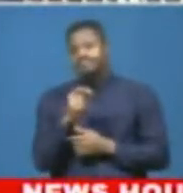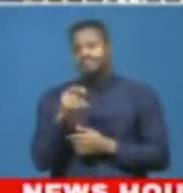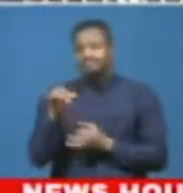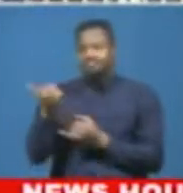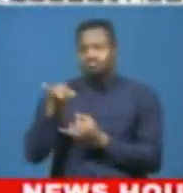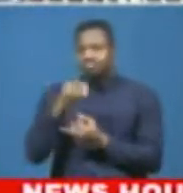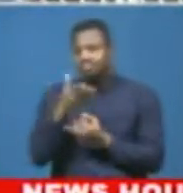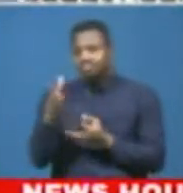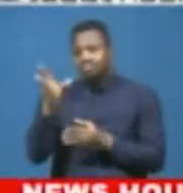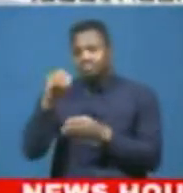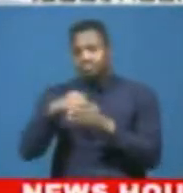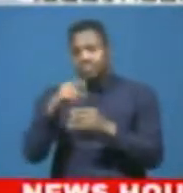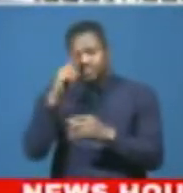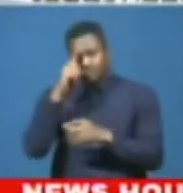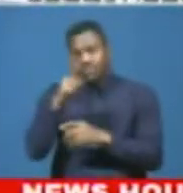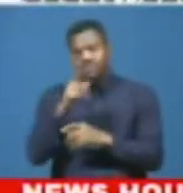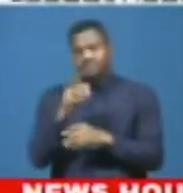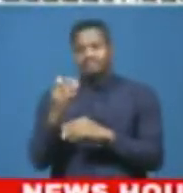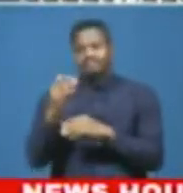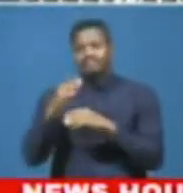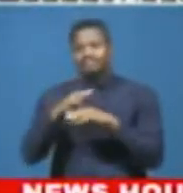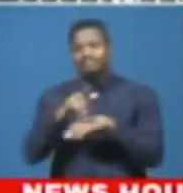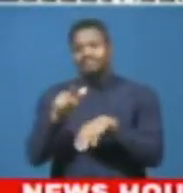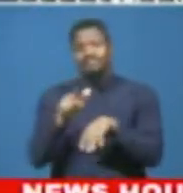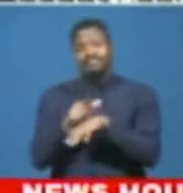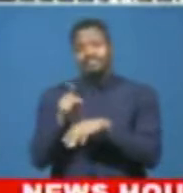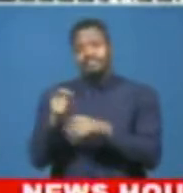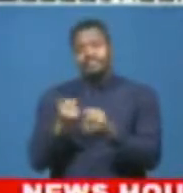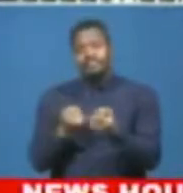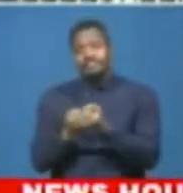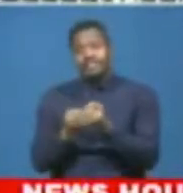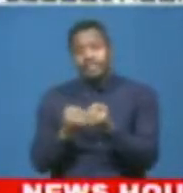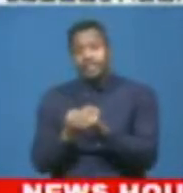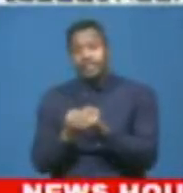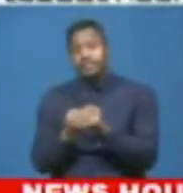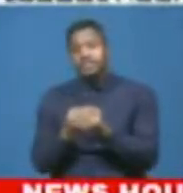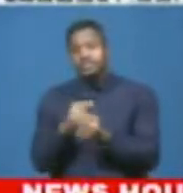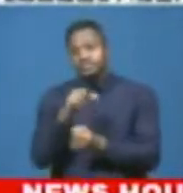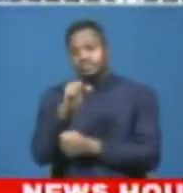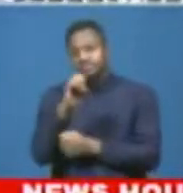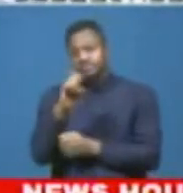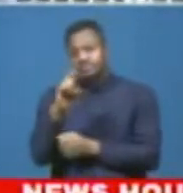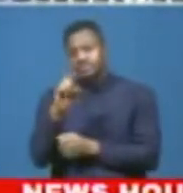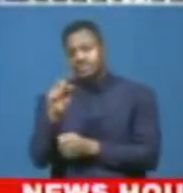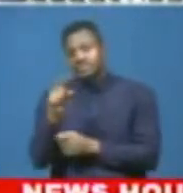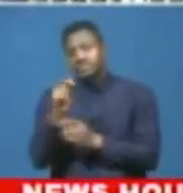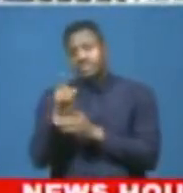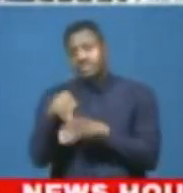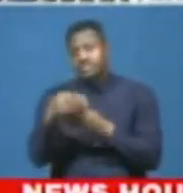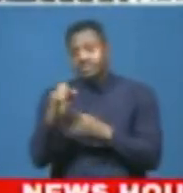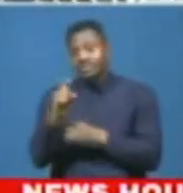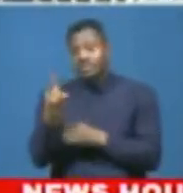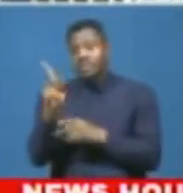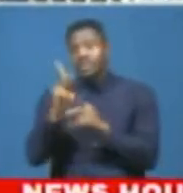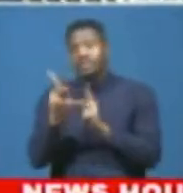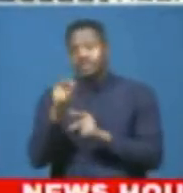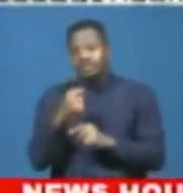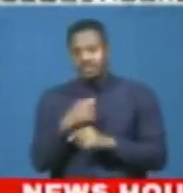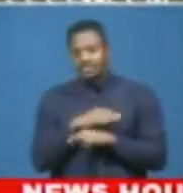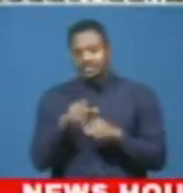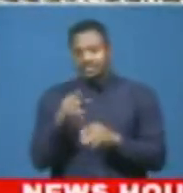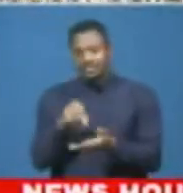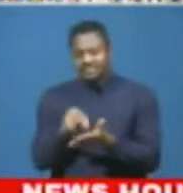need for your backyard garden. So we try to support with seedlings, because if you give seeds to people, they're not able to nurse them